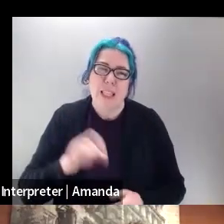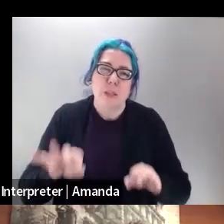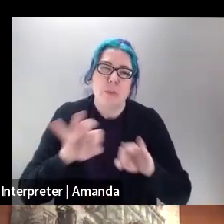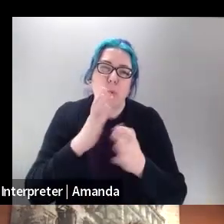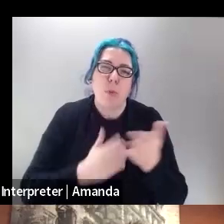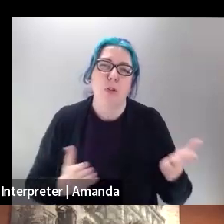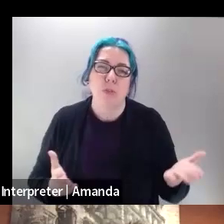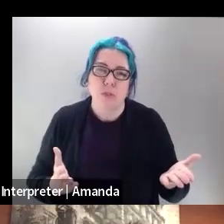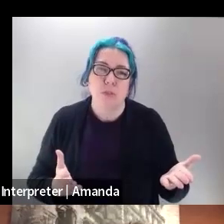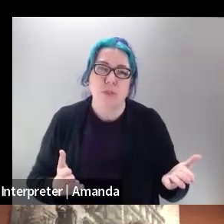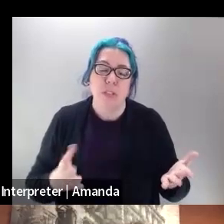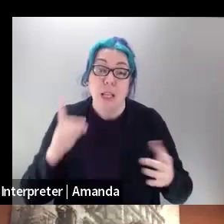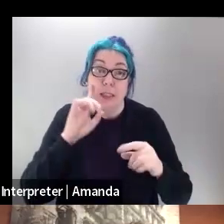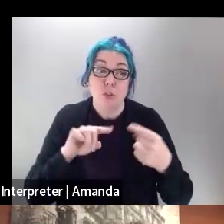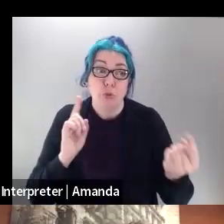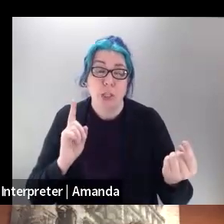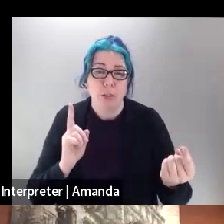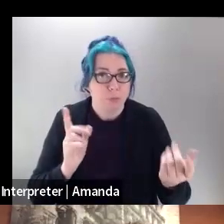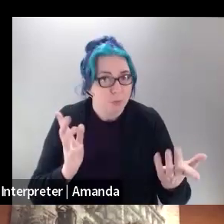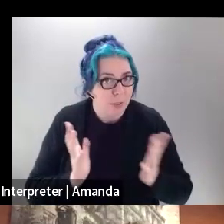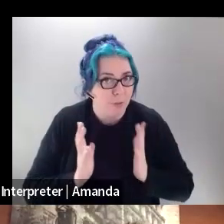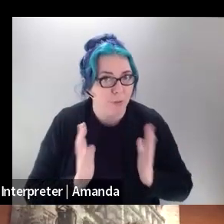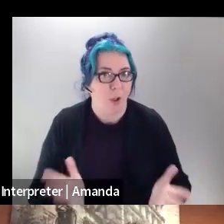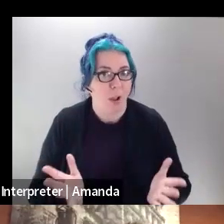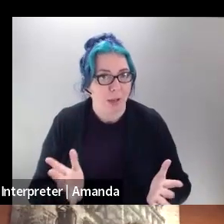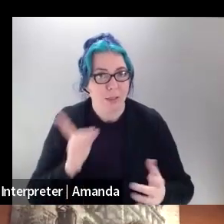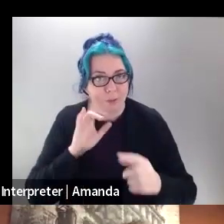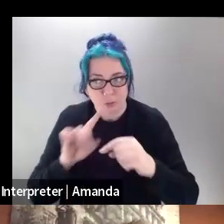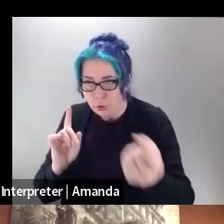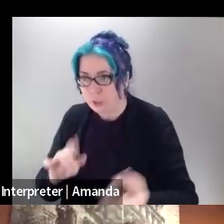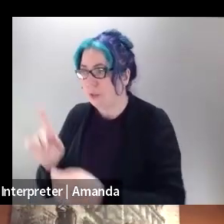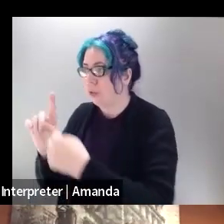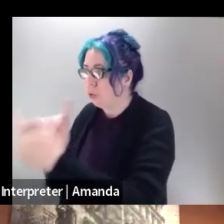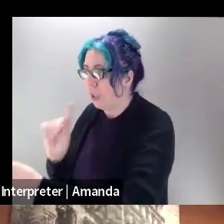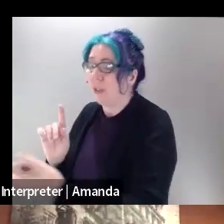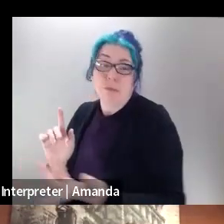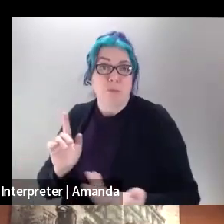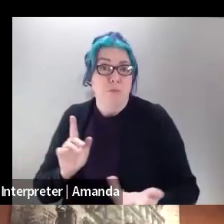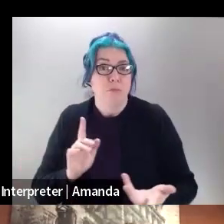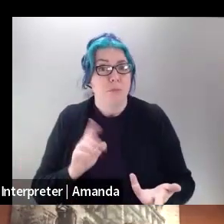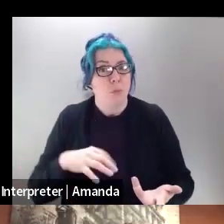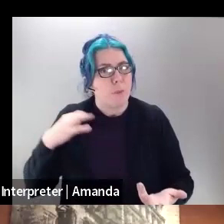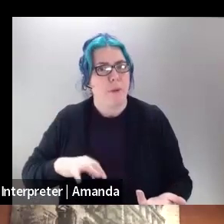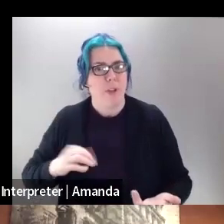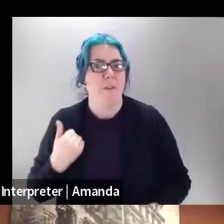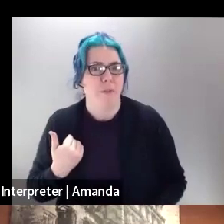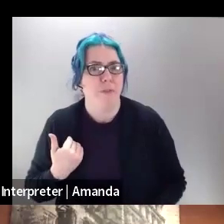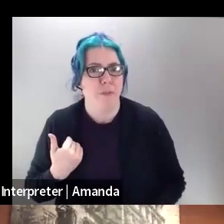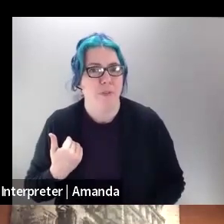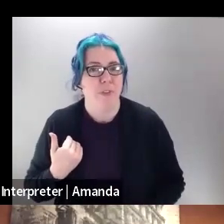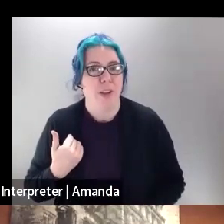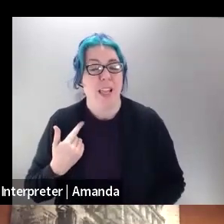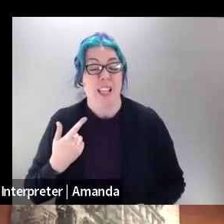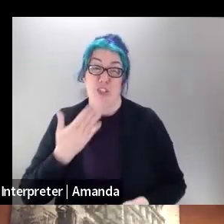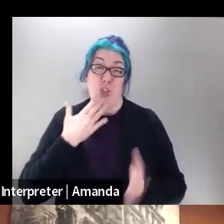dissension, fruitful, purposeful difference, dissension, and diversity in our practice. And I feel like all three of you have been modeling